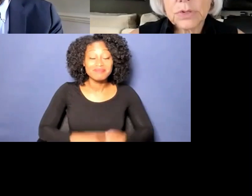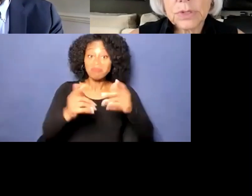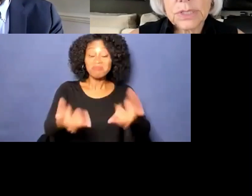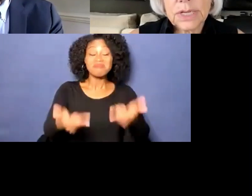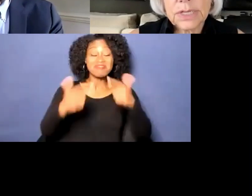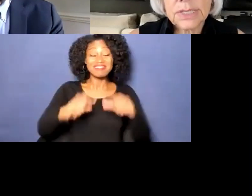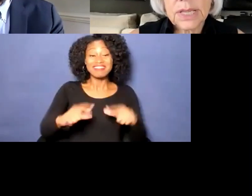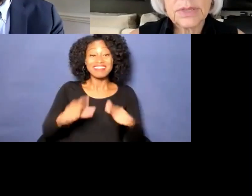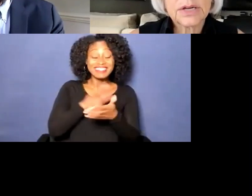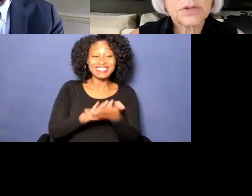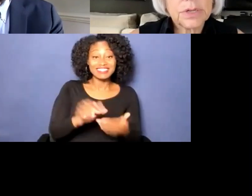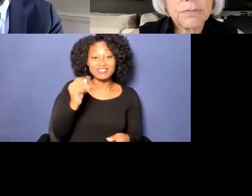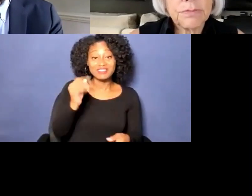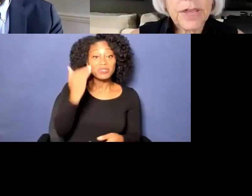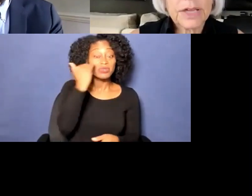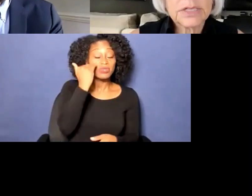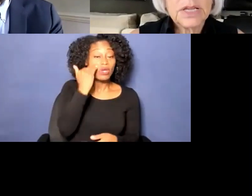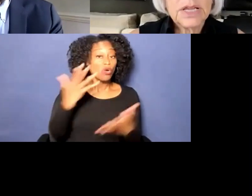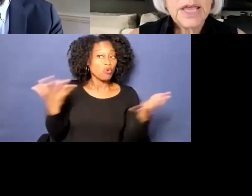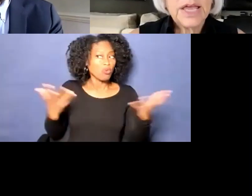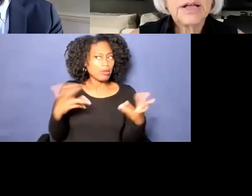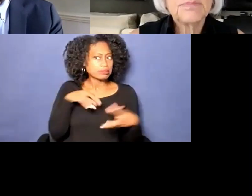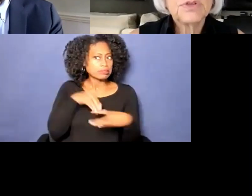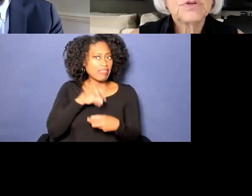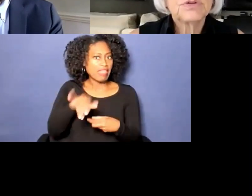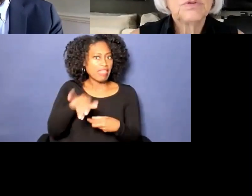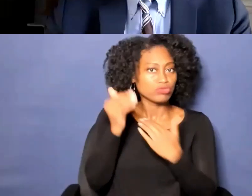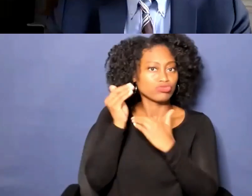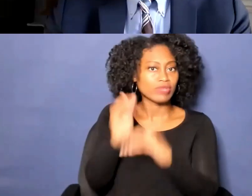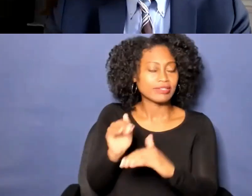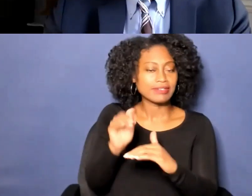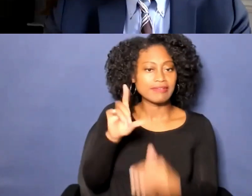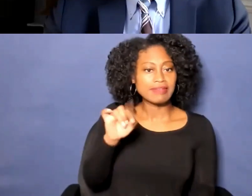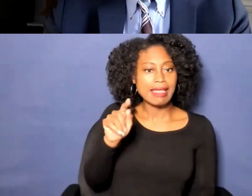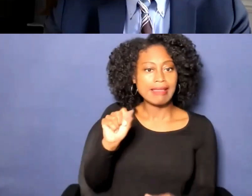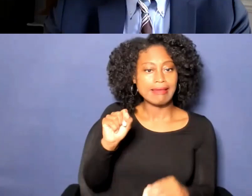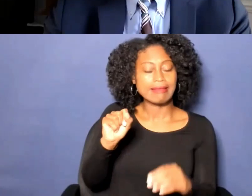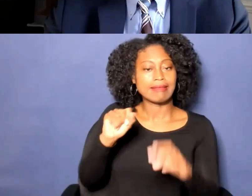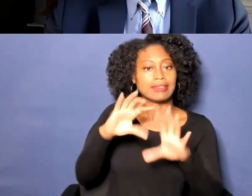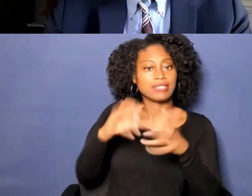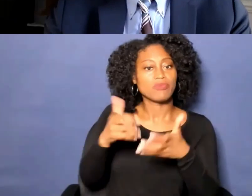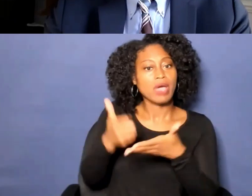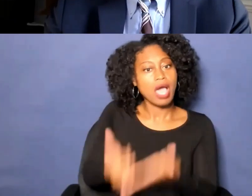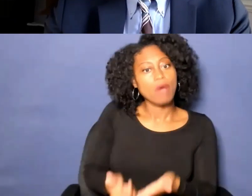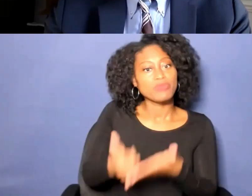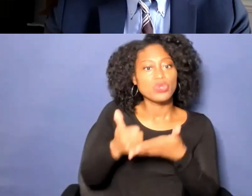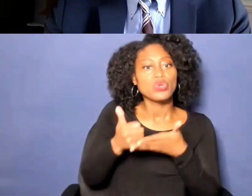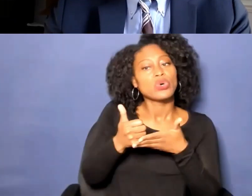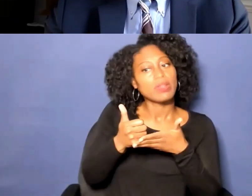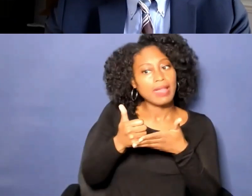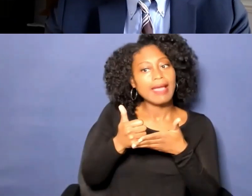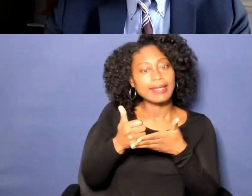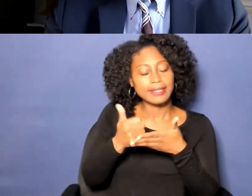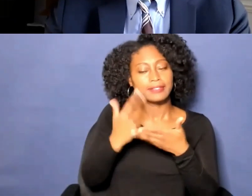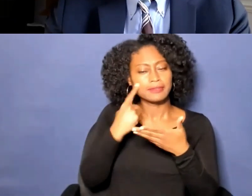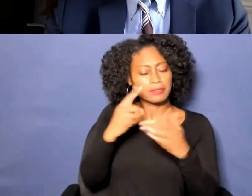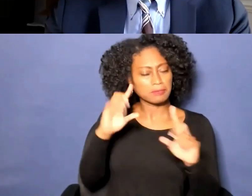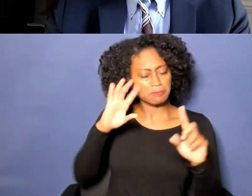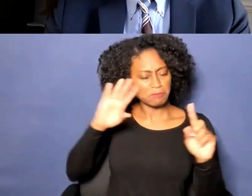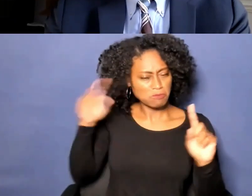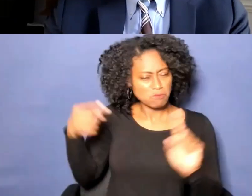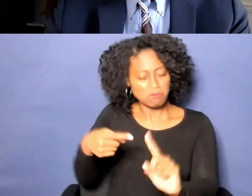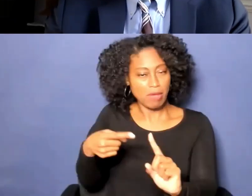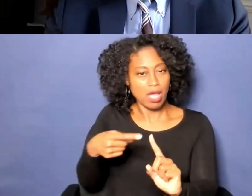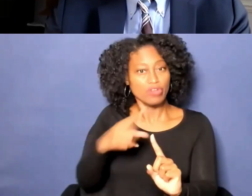that restricted data set, that could in fact help you hone your question in much better. However, there